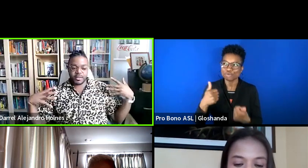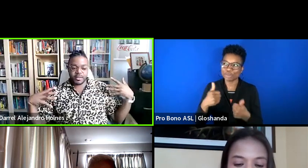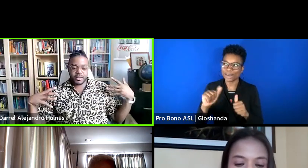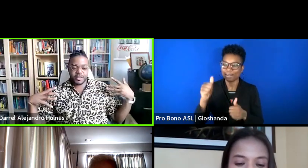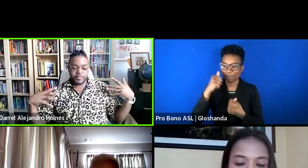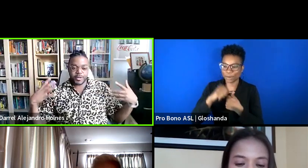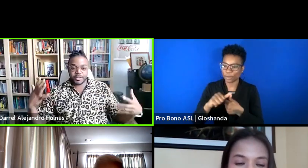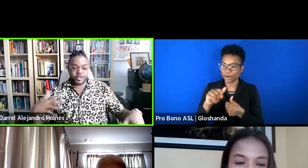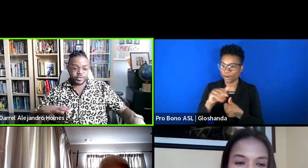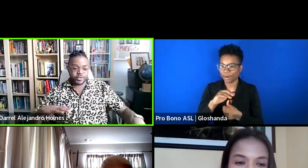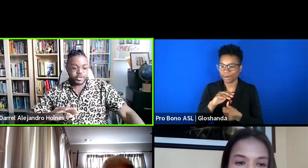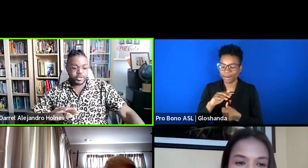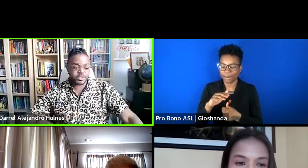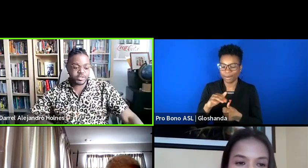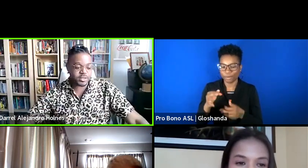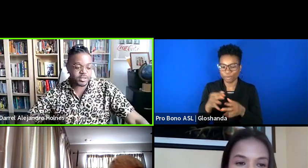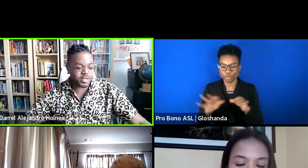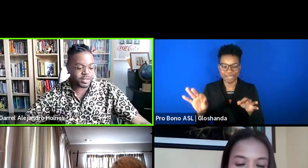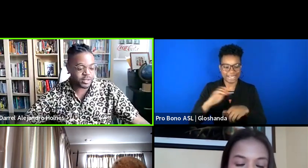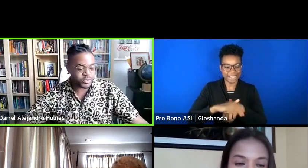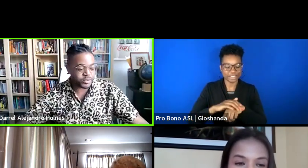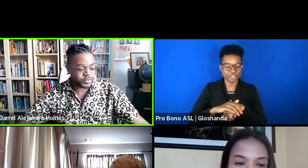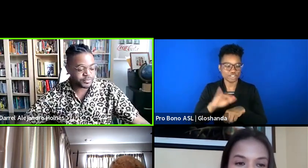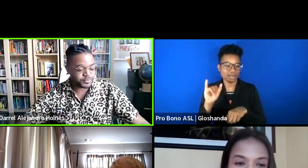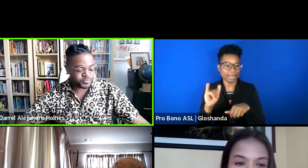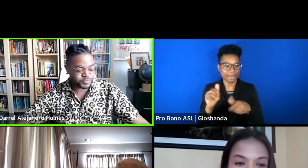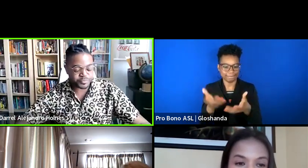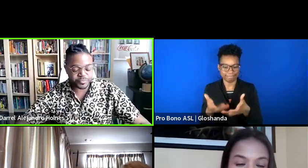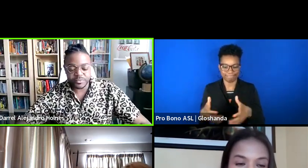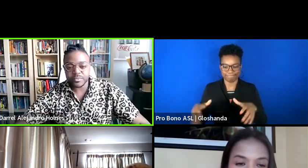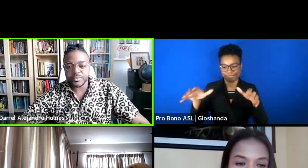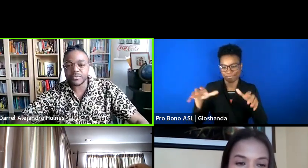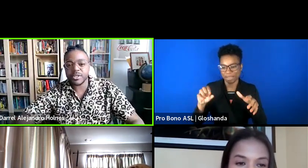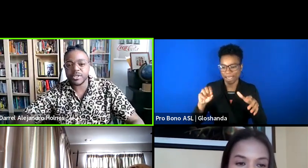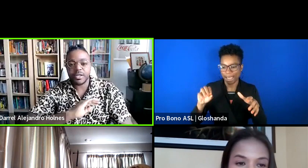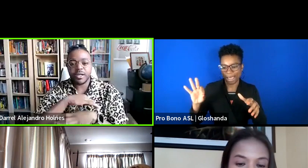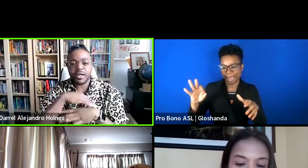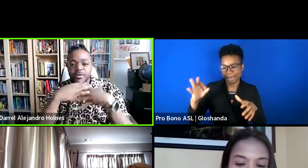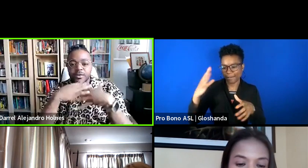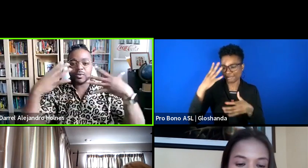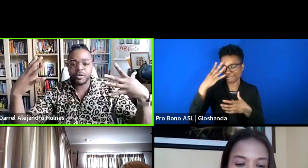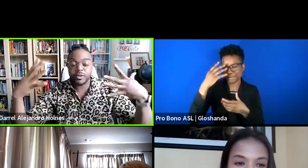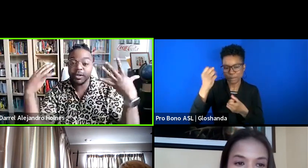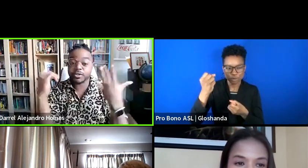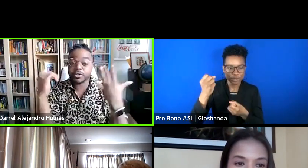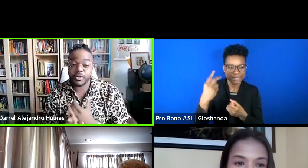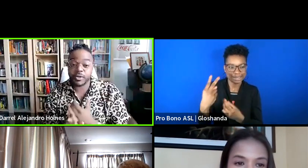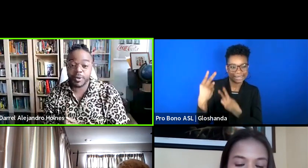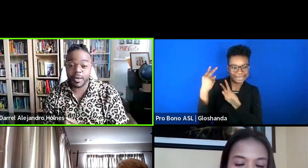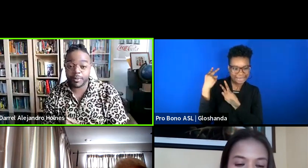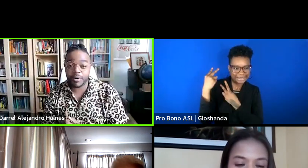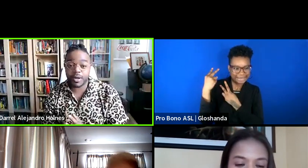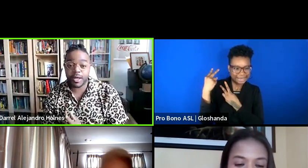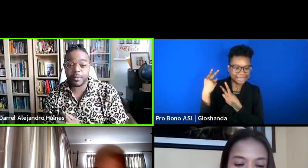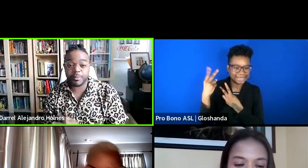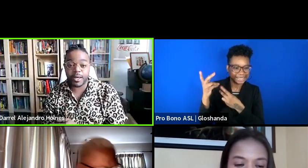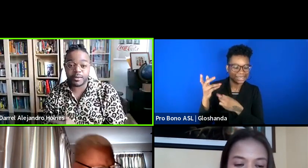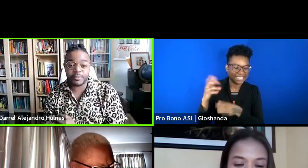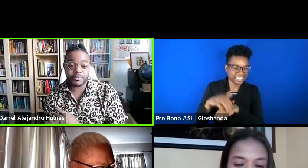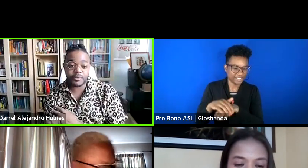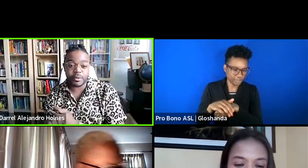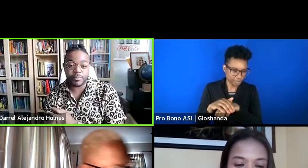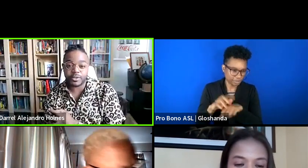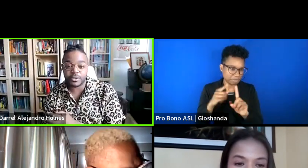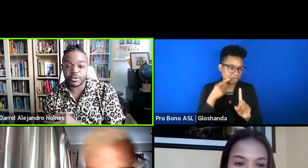But here's the thing that you do. everyone, you know, make sure that you have a paper and a